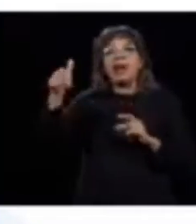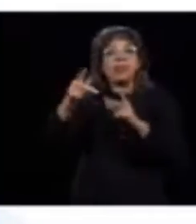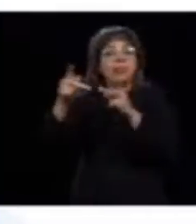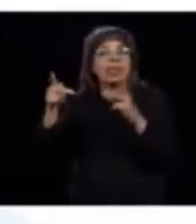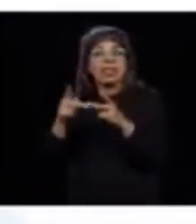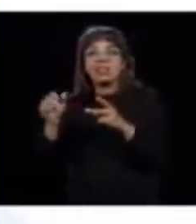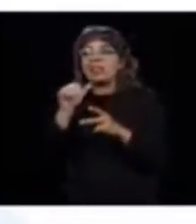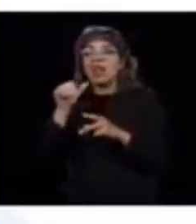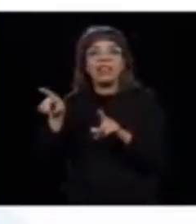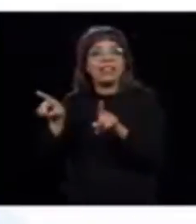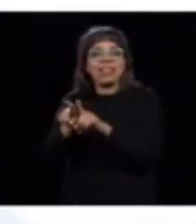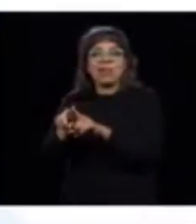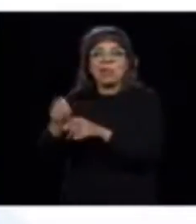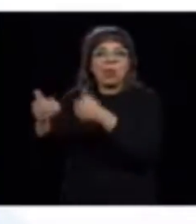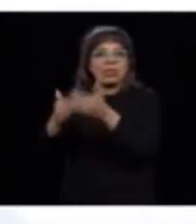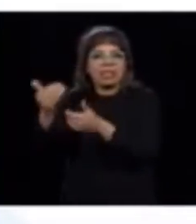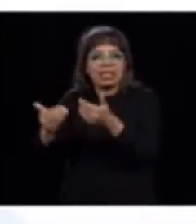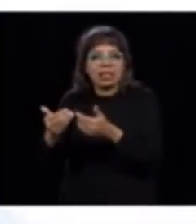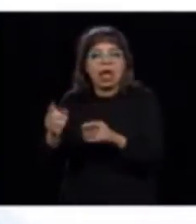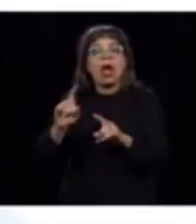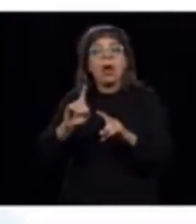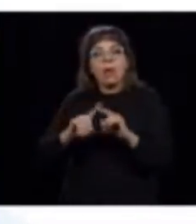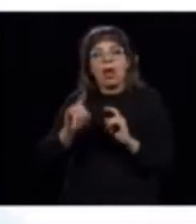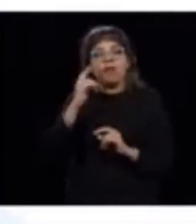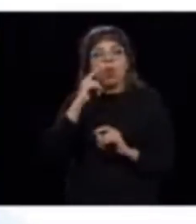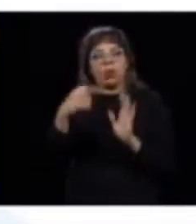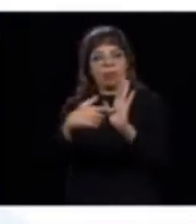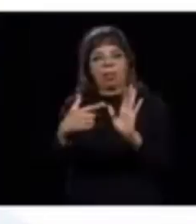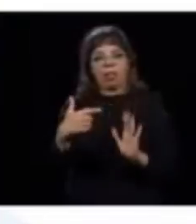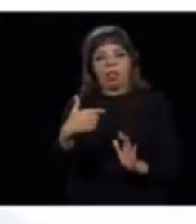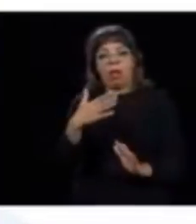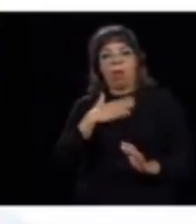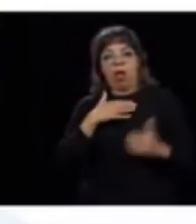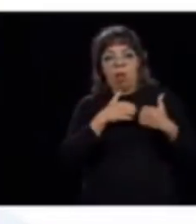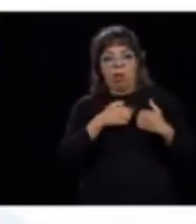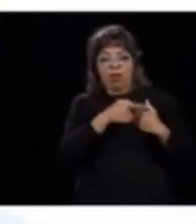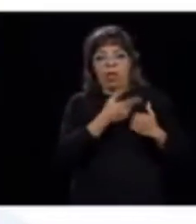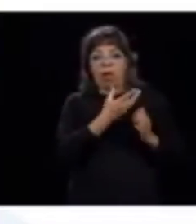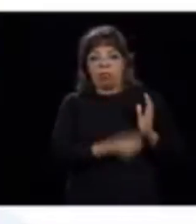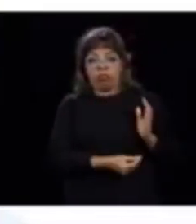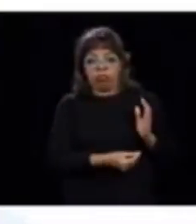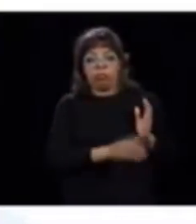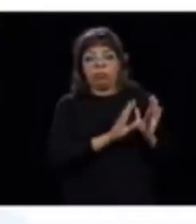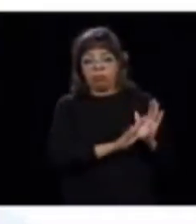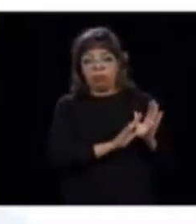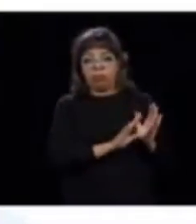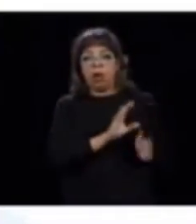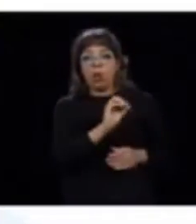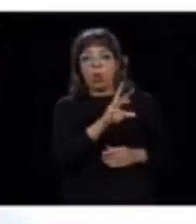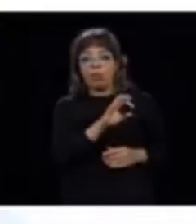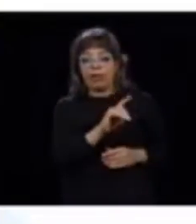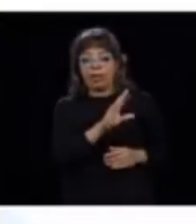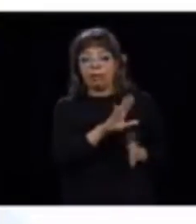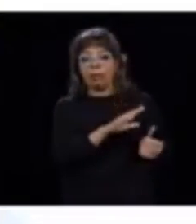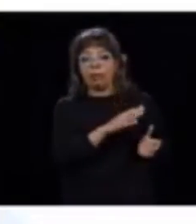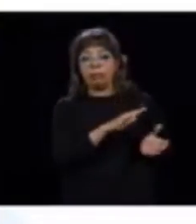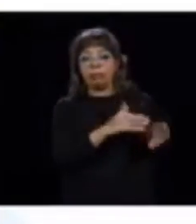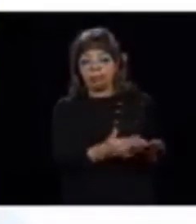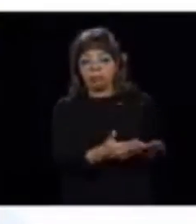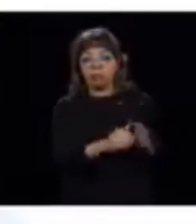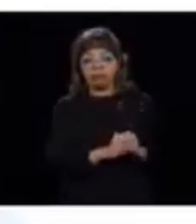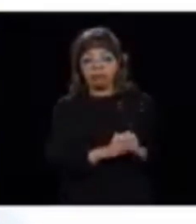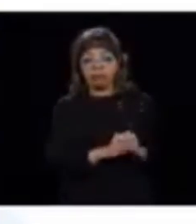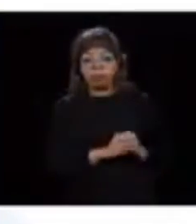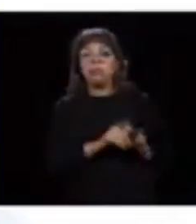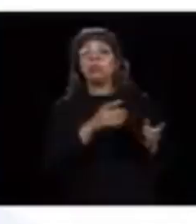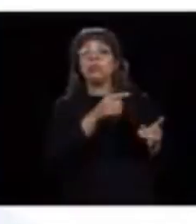I'm the spouse of a person who died from COVID, dies and die 19, I've got the same syndroma and I die, even if